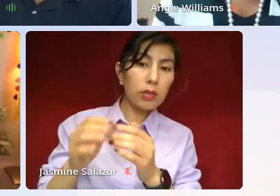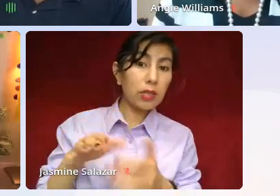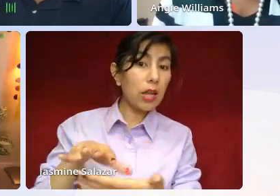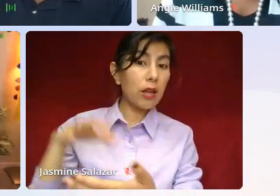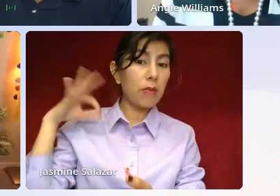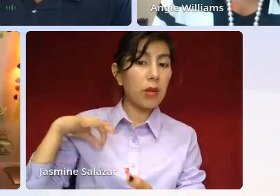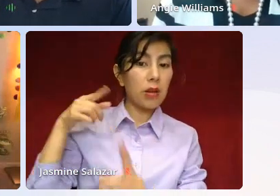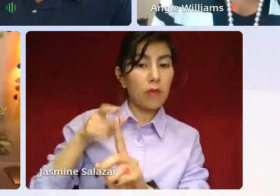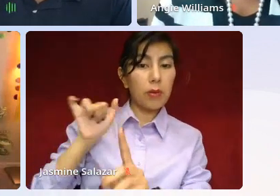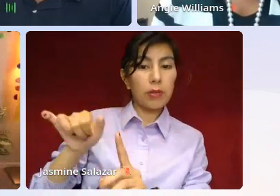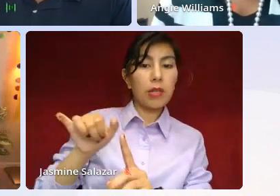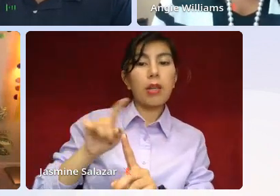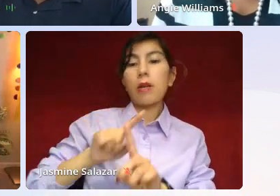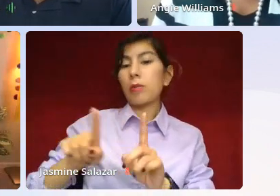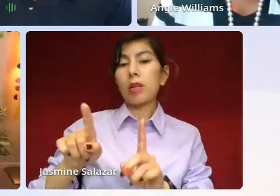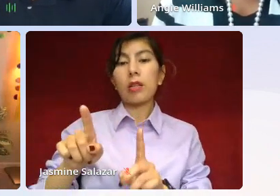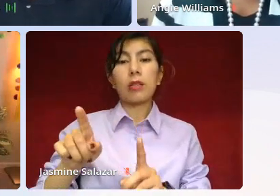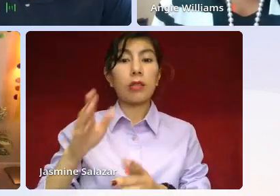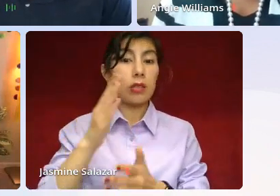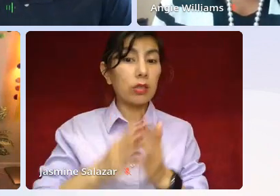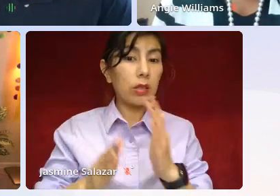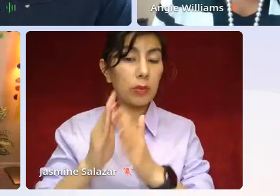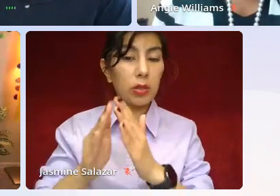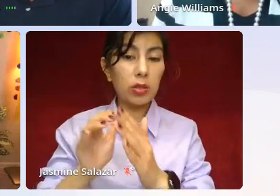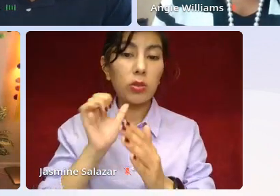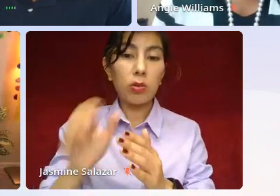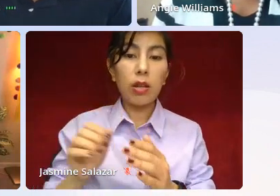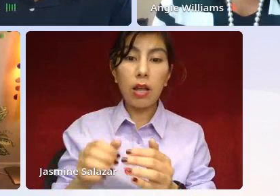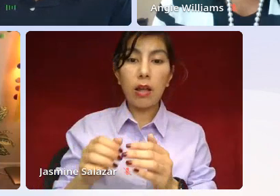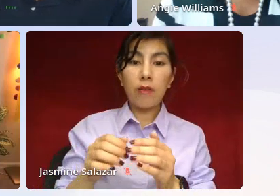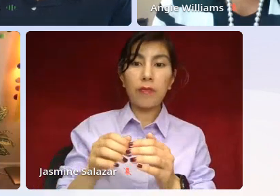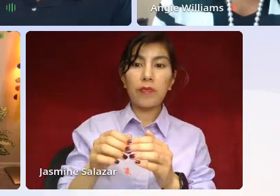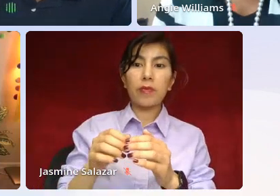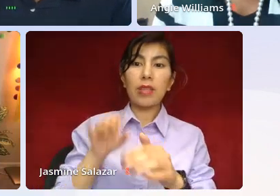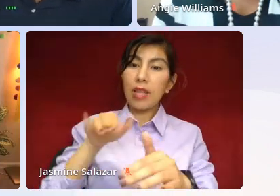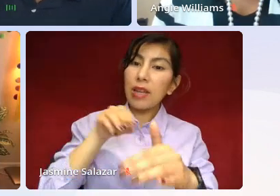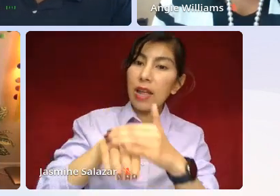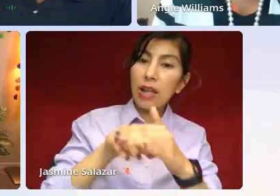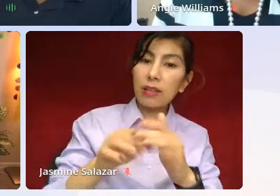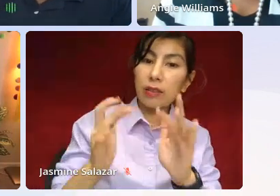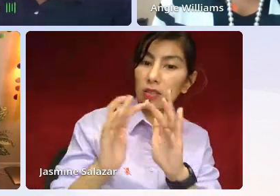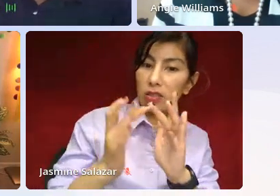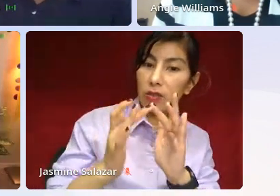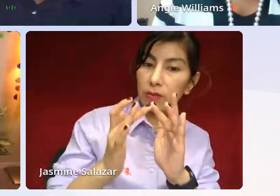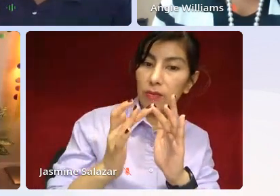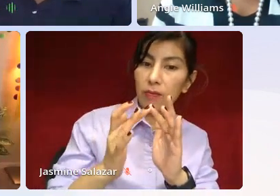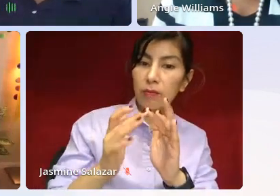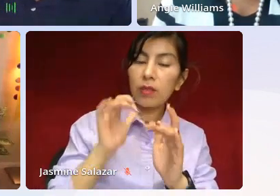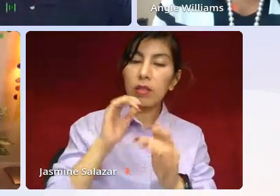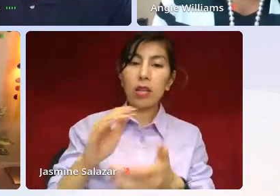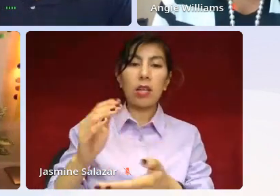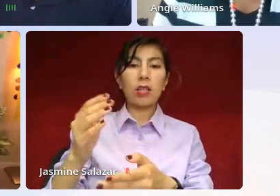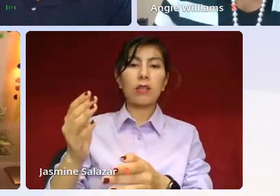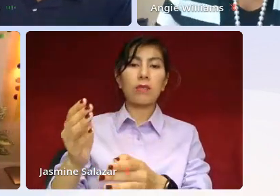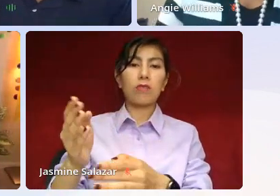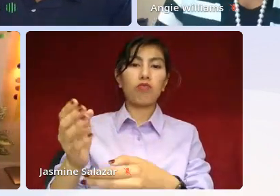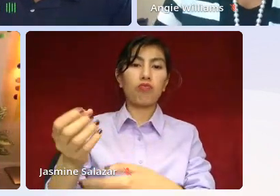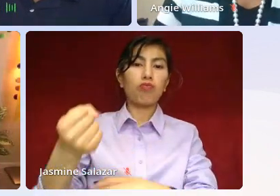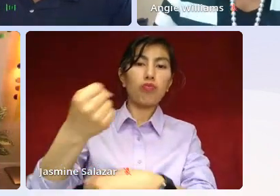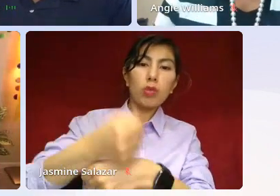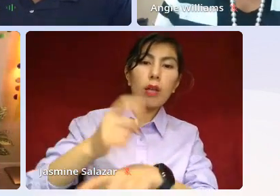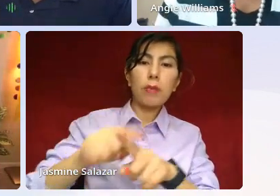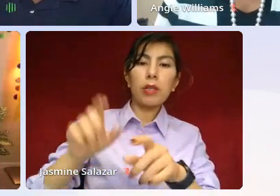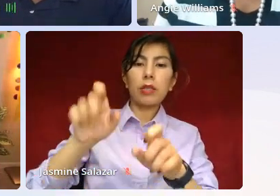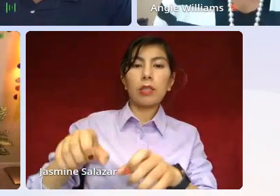don't have that level of technology or that level of range of access where they are not, I don't want to say shut out, but they have to almost